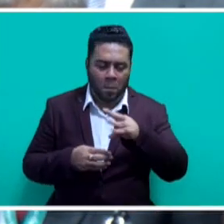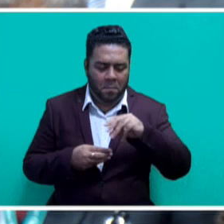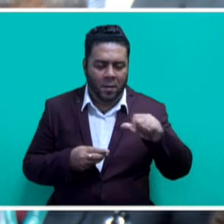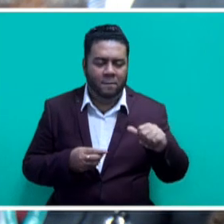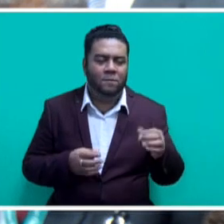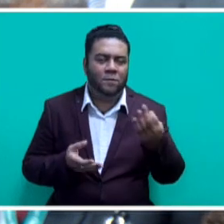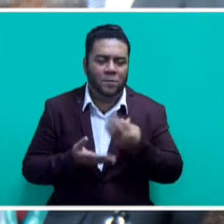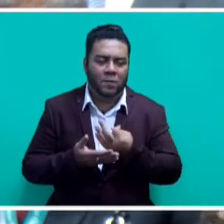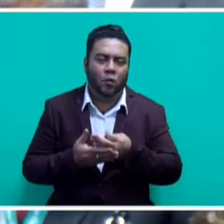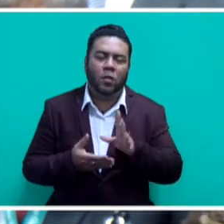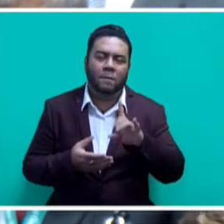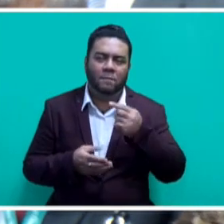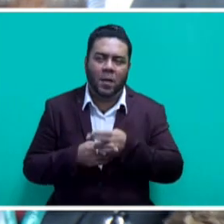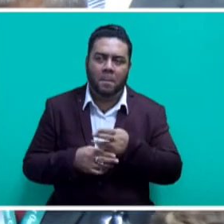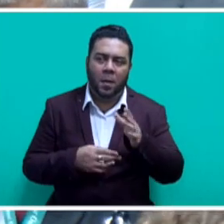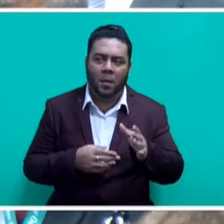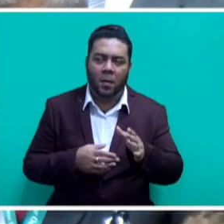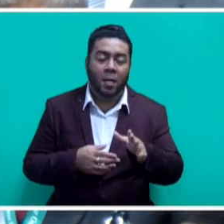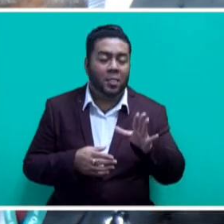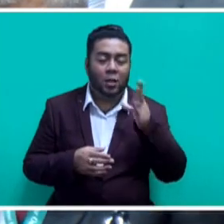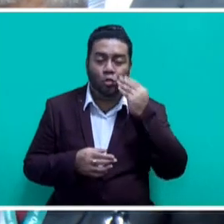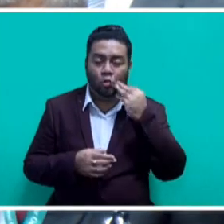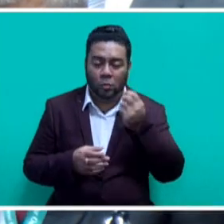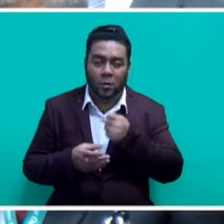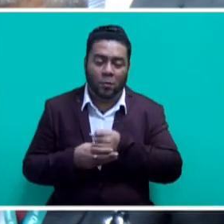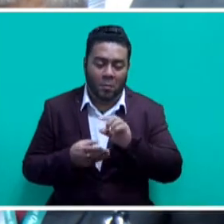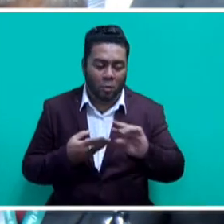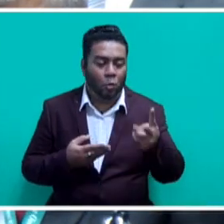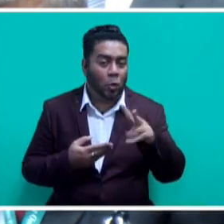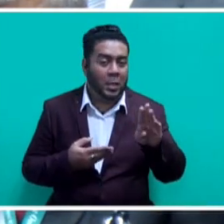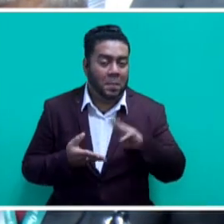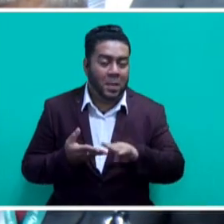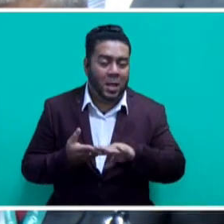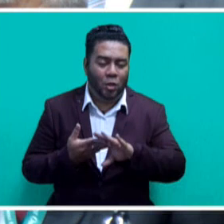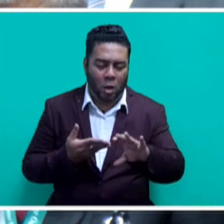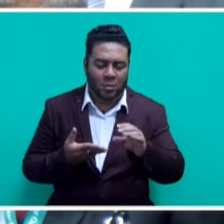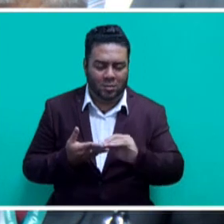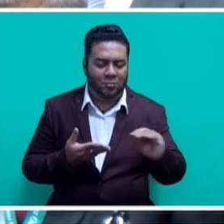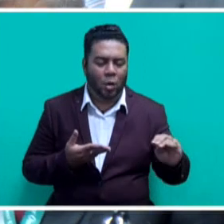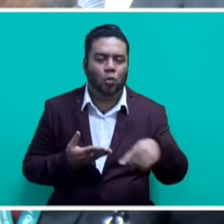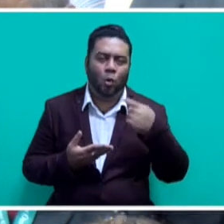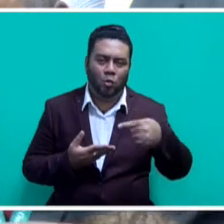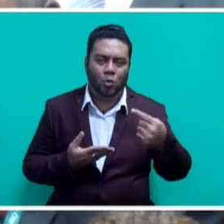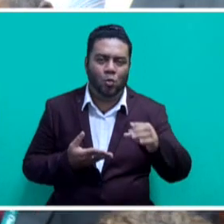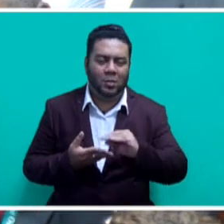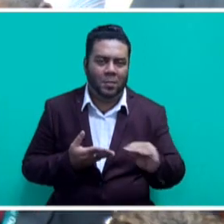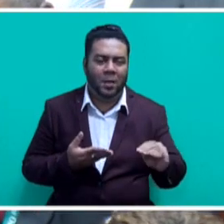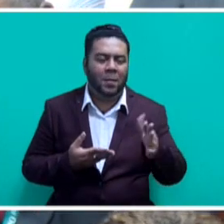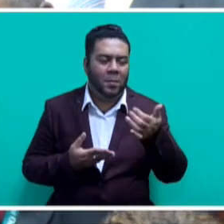for the sugarcane farmers. The sugar industry has been allocated $20 million to continue the subsidy on